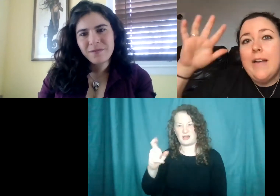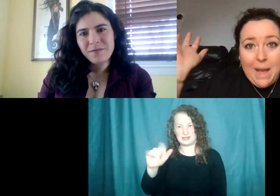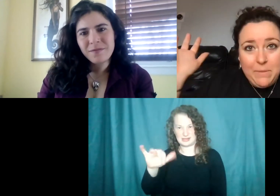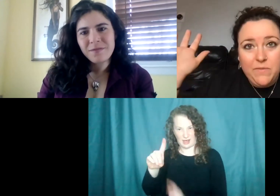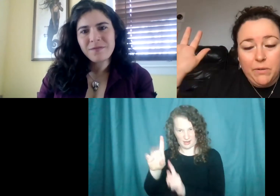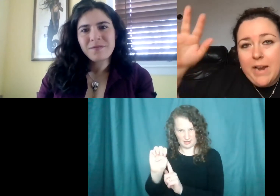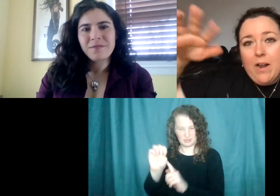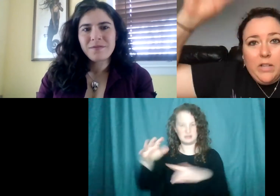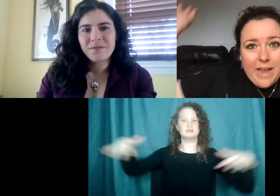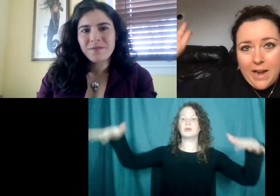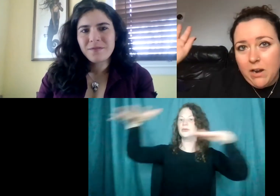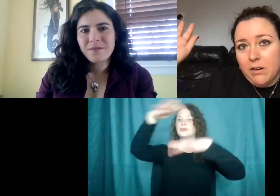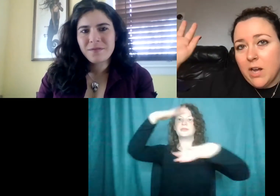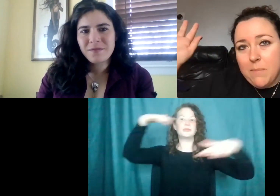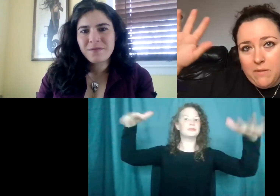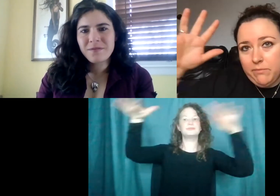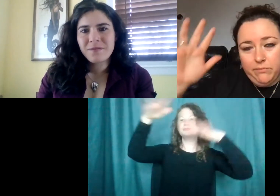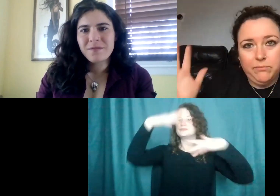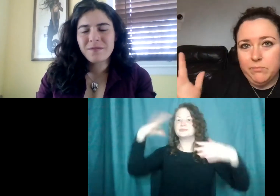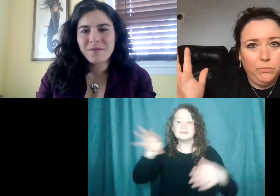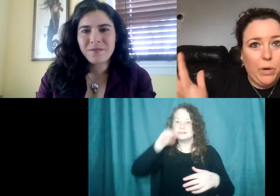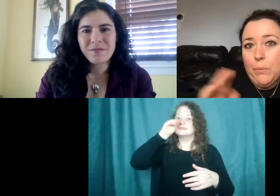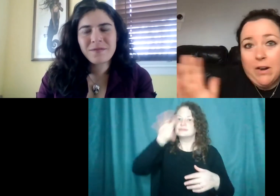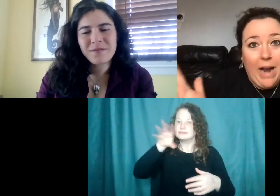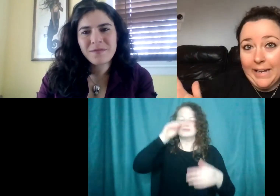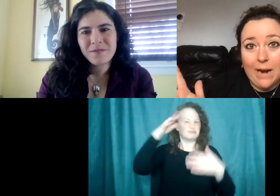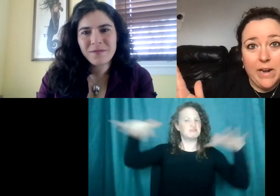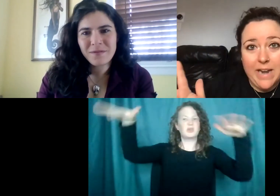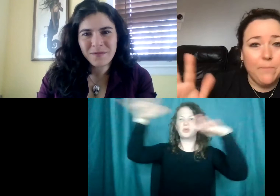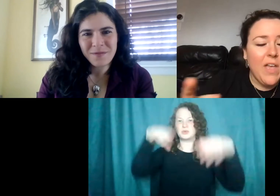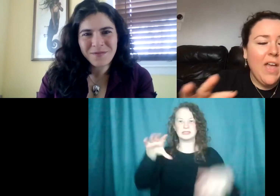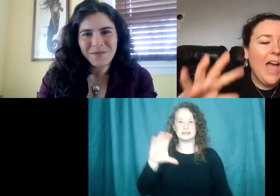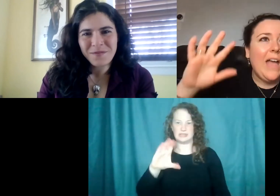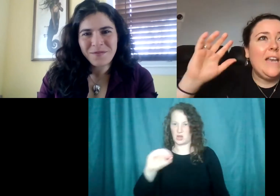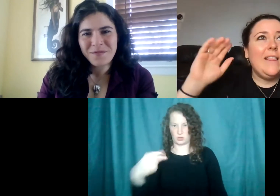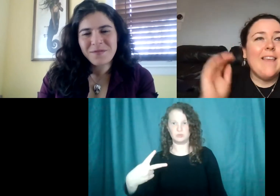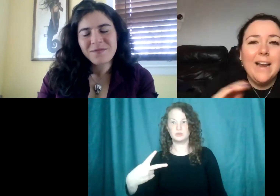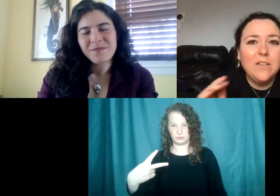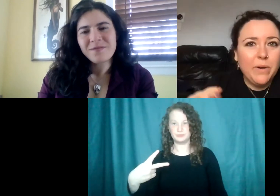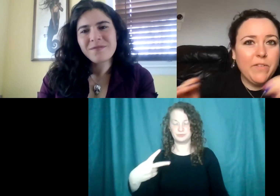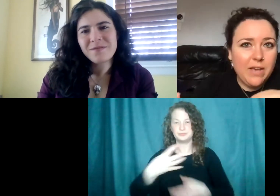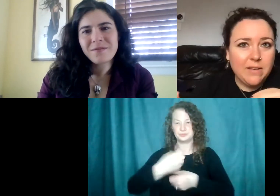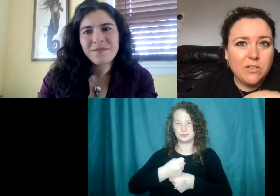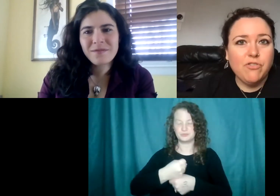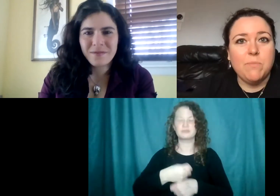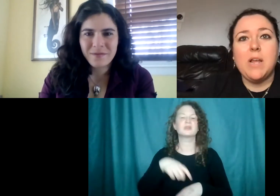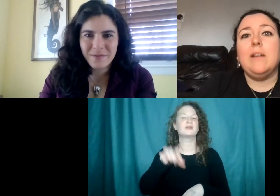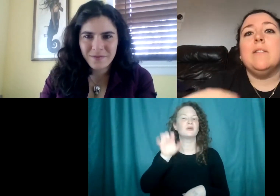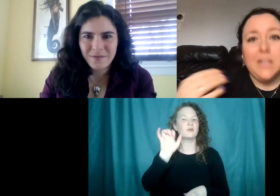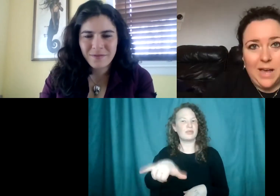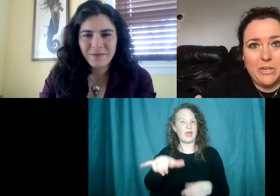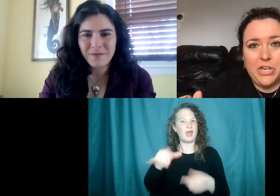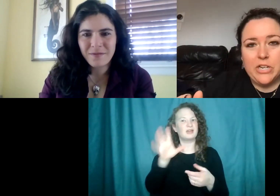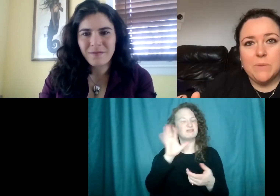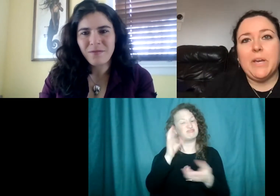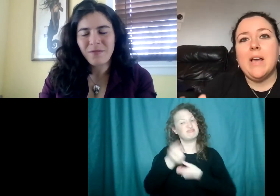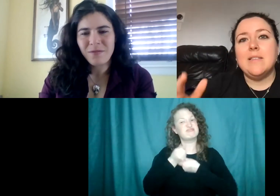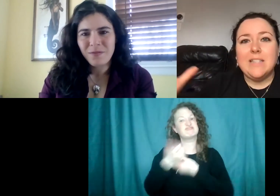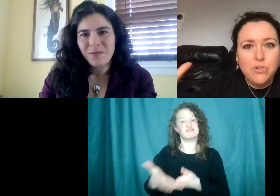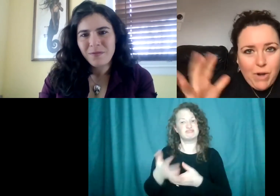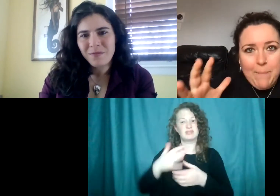our atmosphere, right? All in the air above where we are hanging out right now. And that is one of the things that's contributing to climate